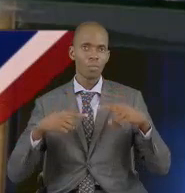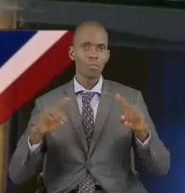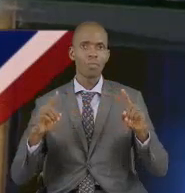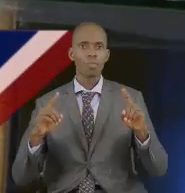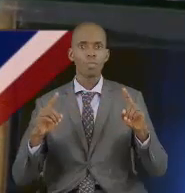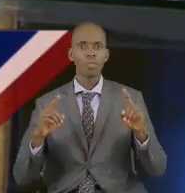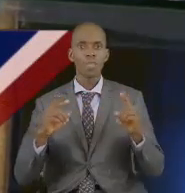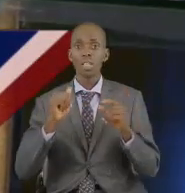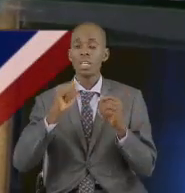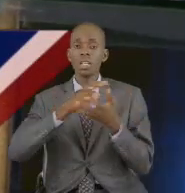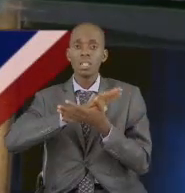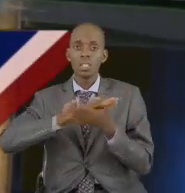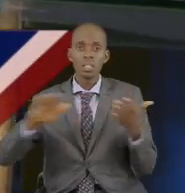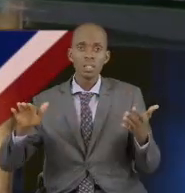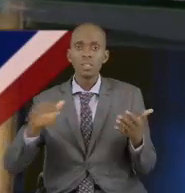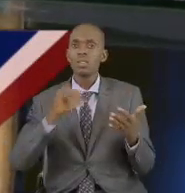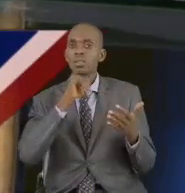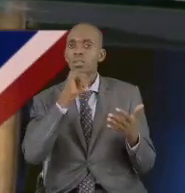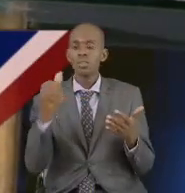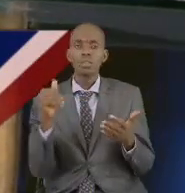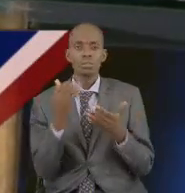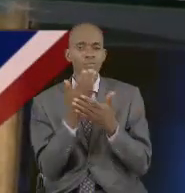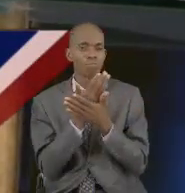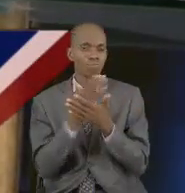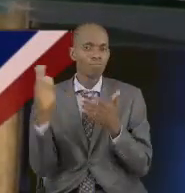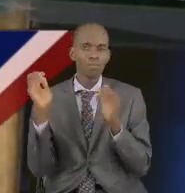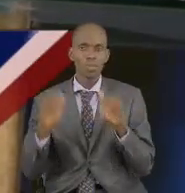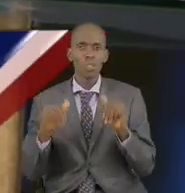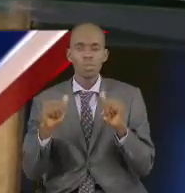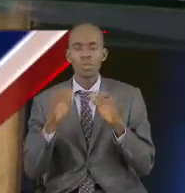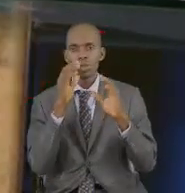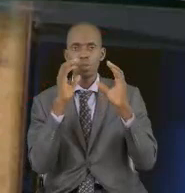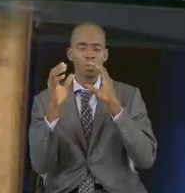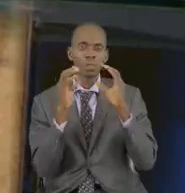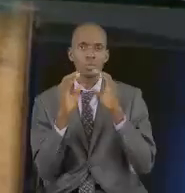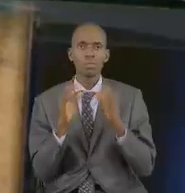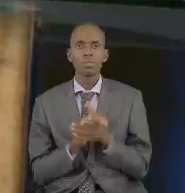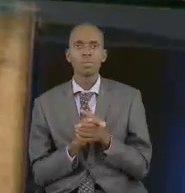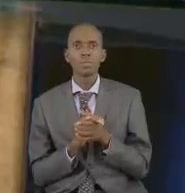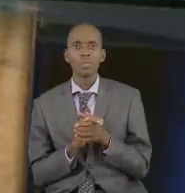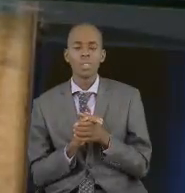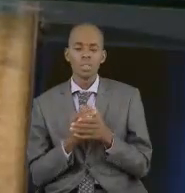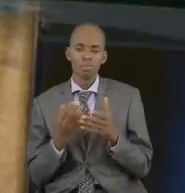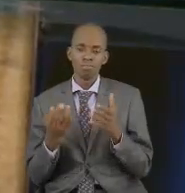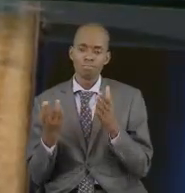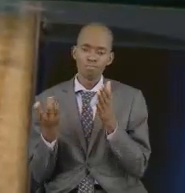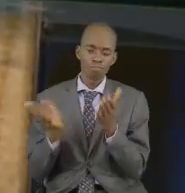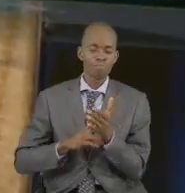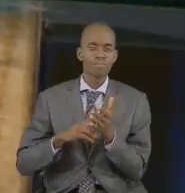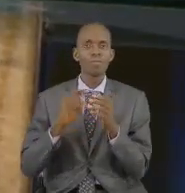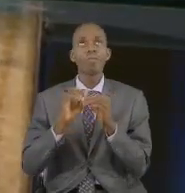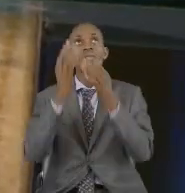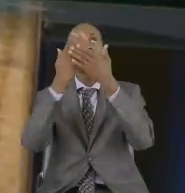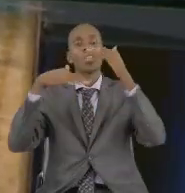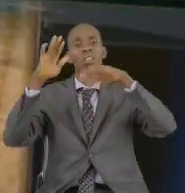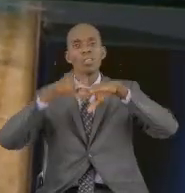indispensable conversion. Indispensable conversion, recorded in heaven, noted